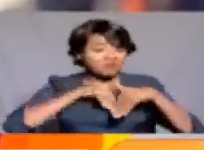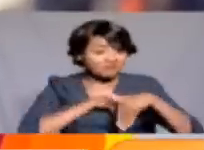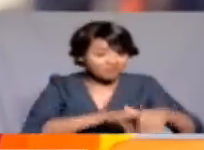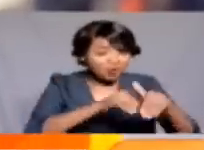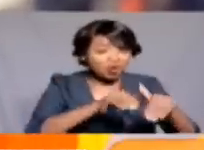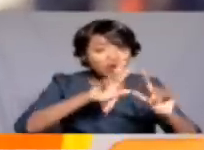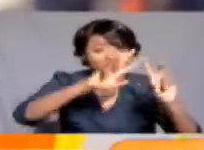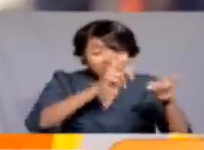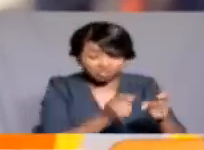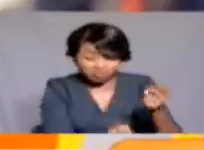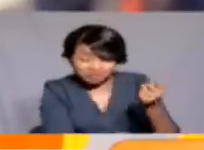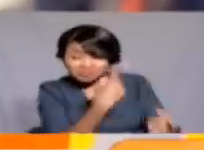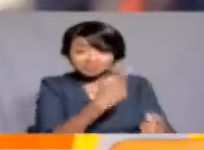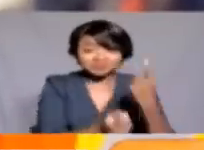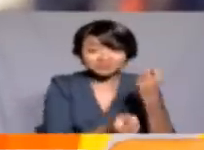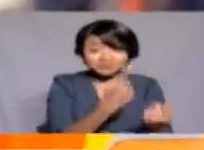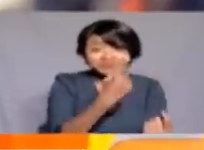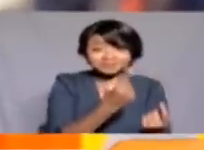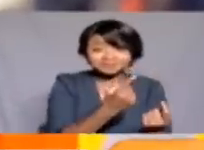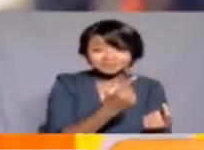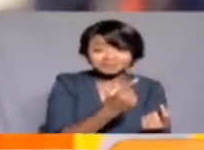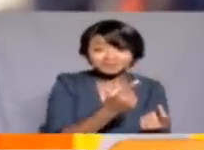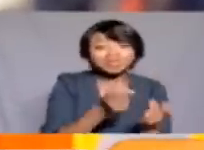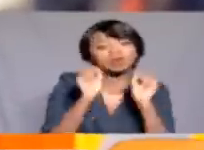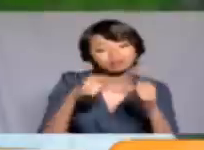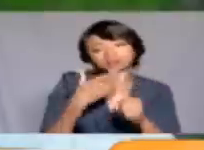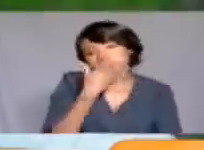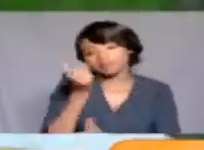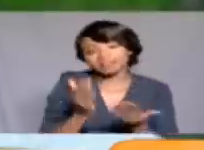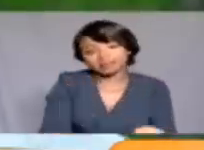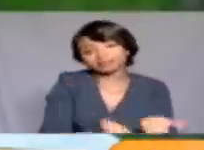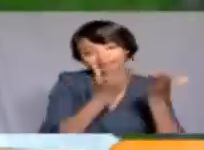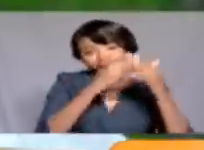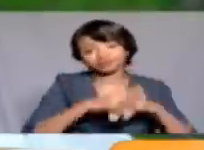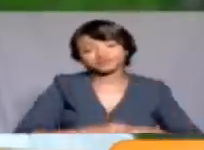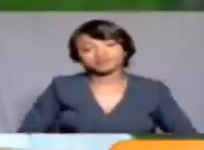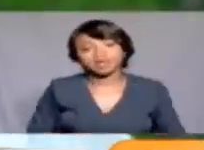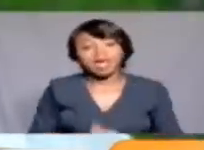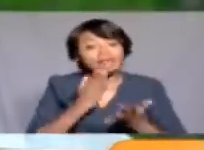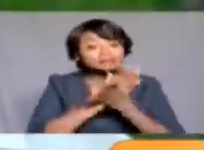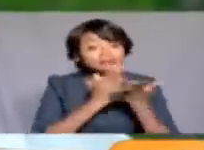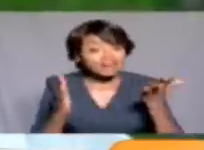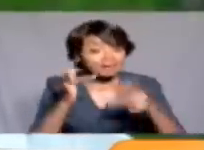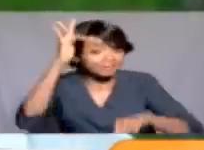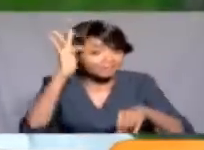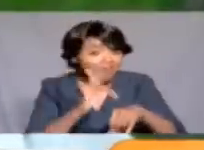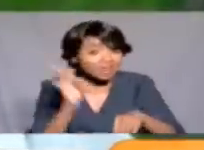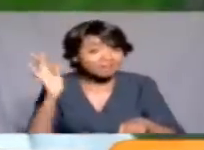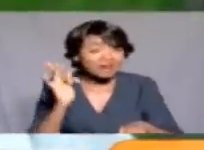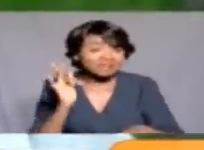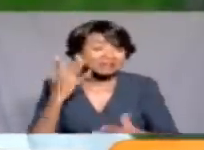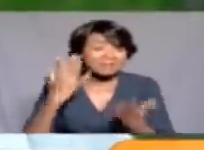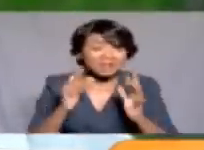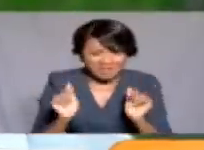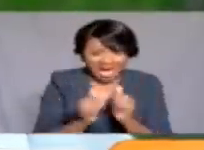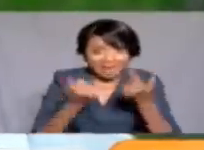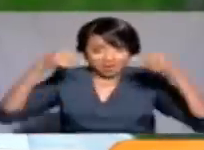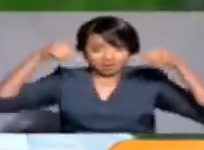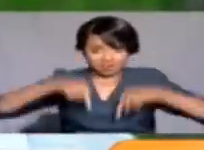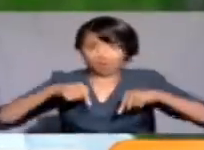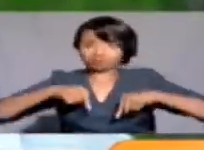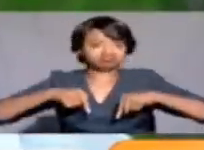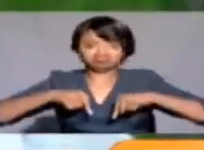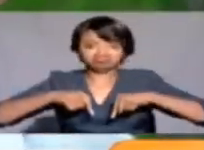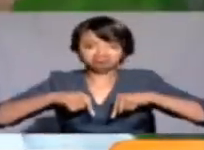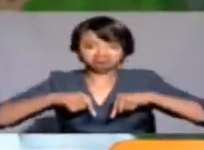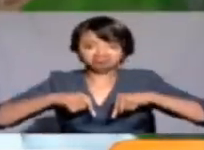issues that are raised, it could have been better. Some of those impacts might not happen today.